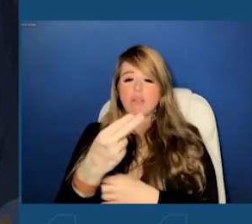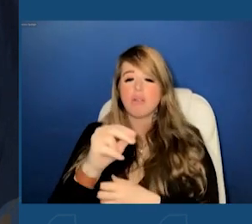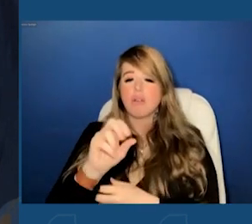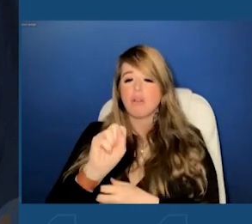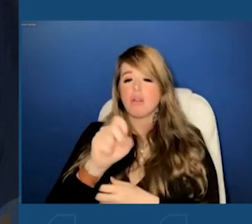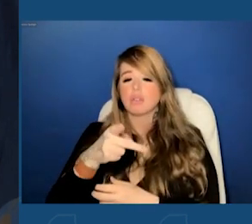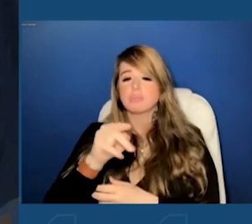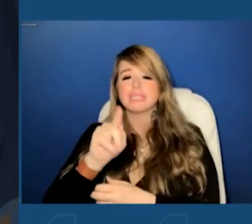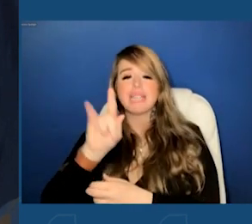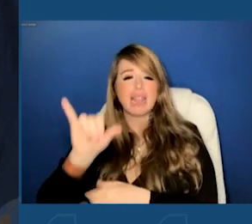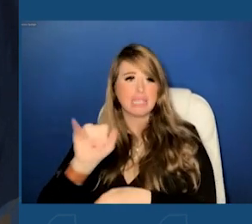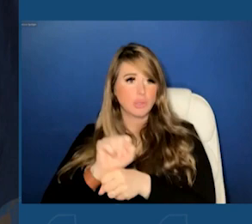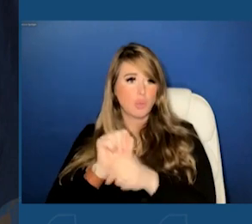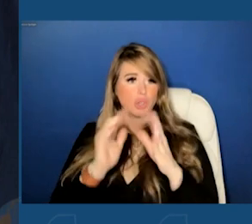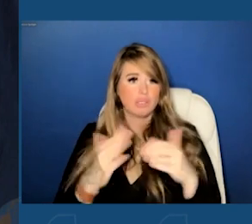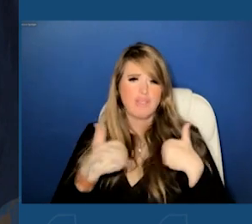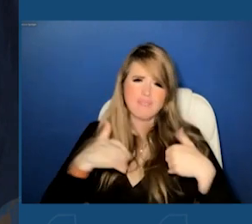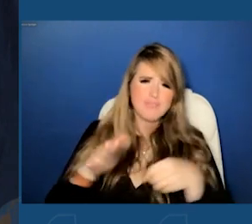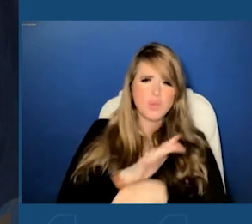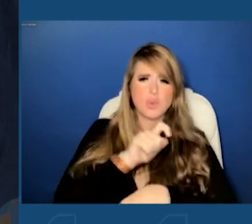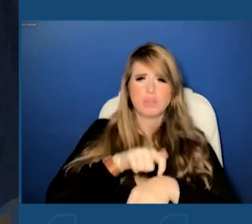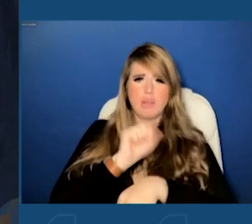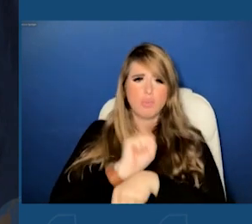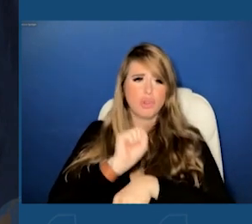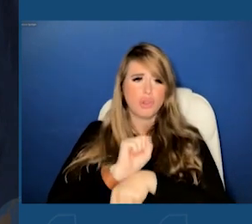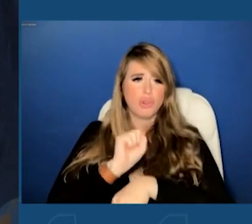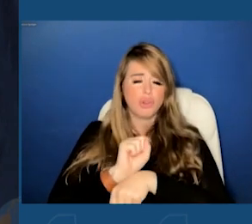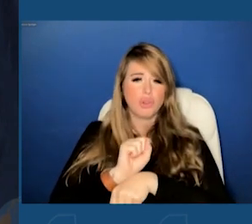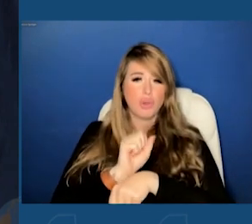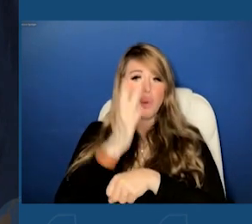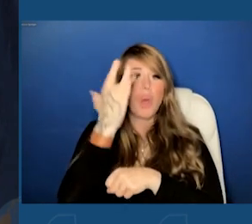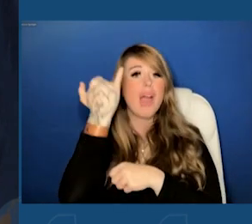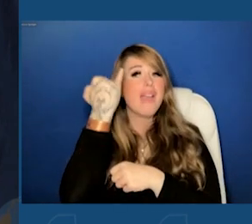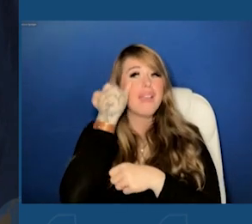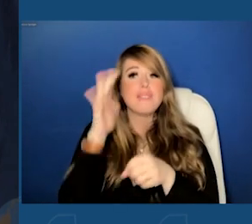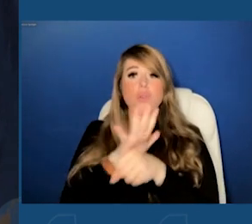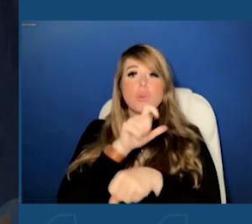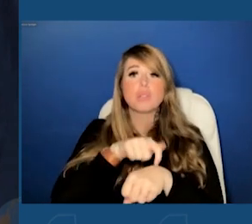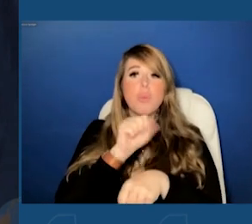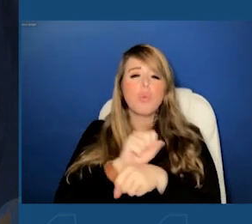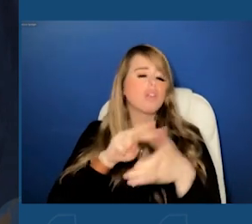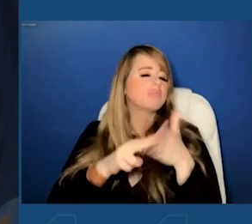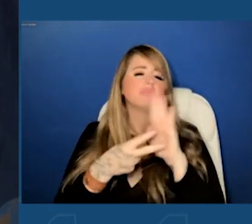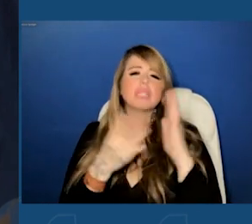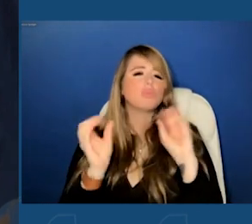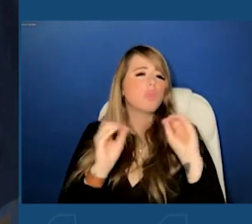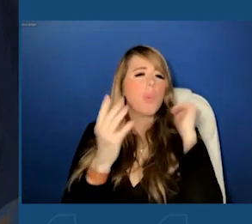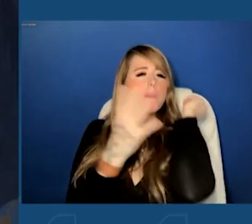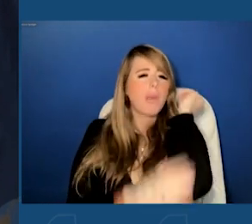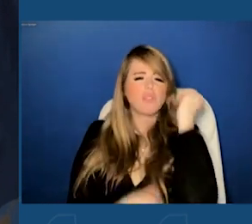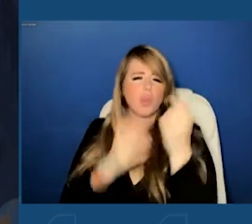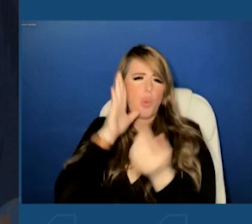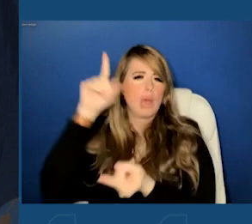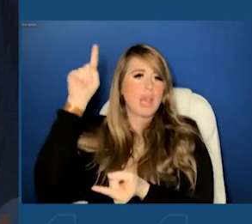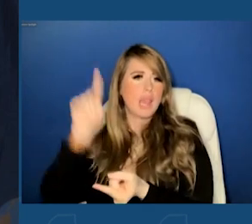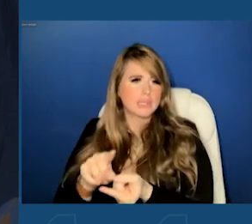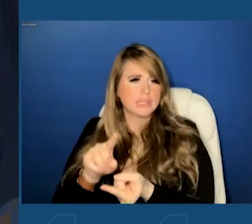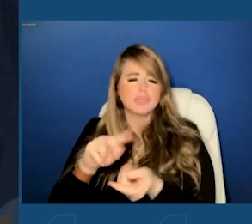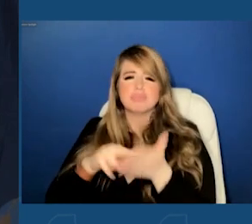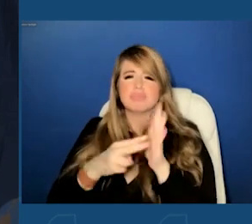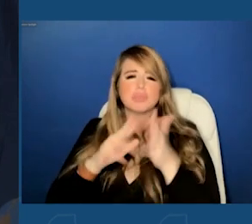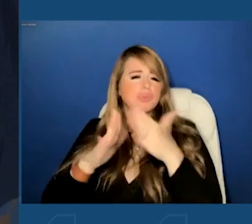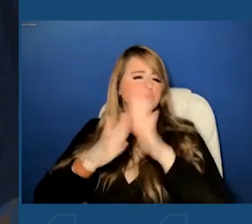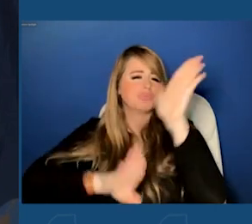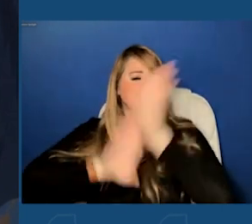because full-time employment begins to attack poverty. Poverty begins to grow a better community. And so it's more than